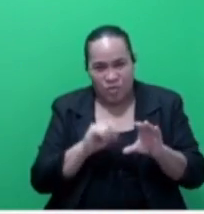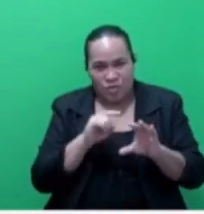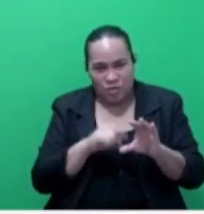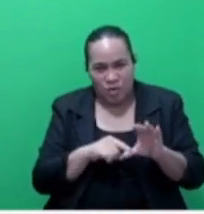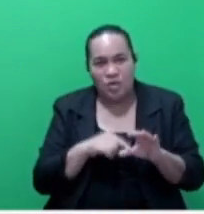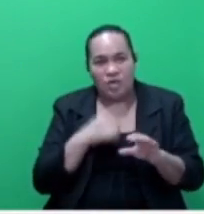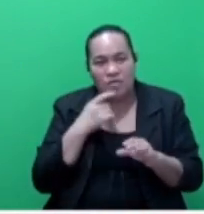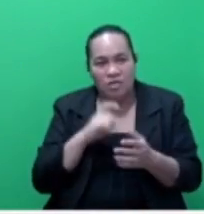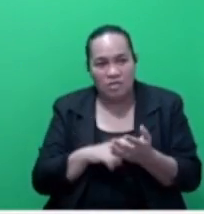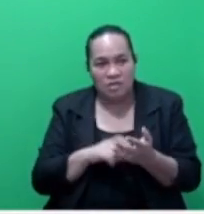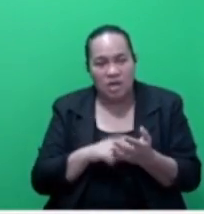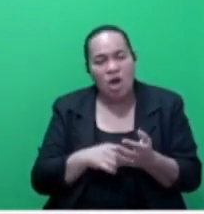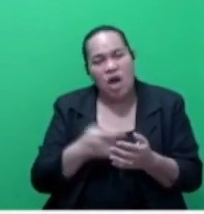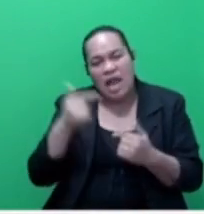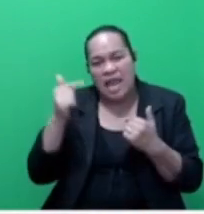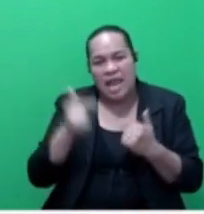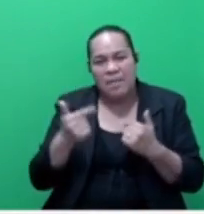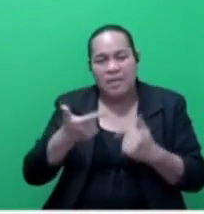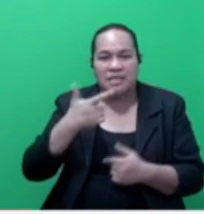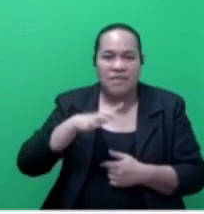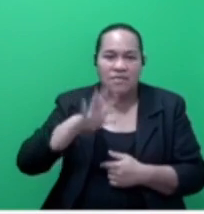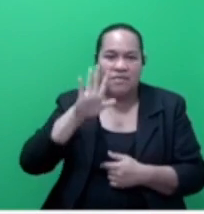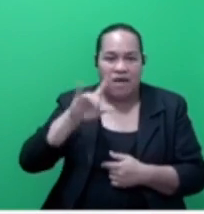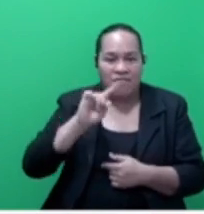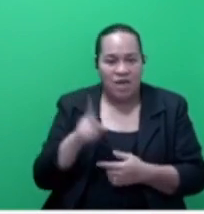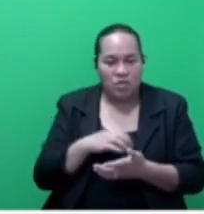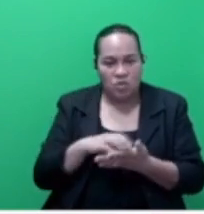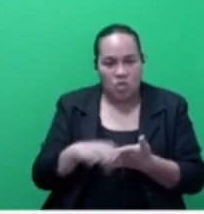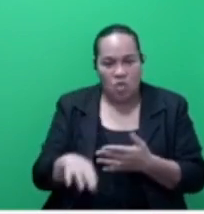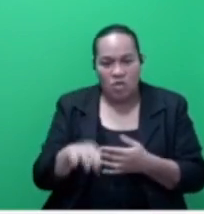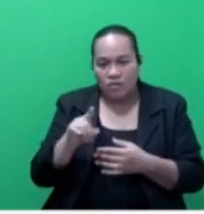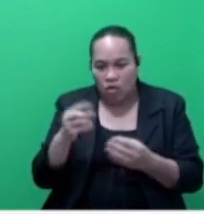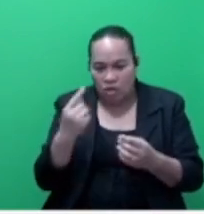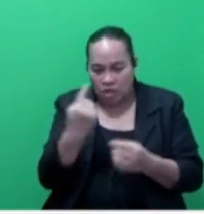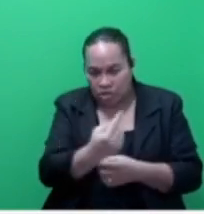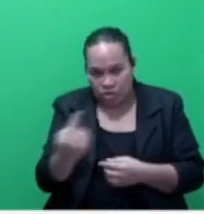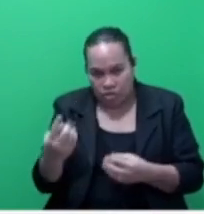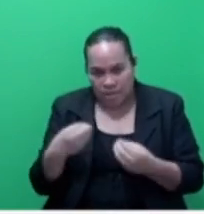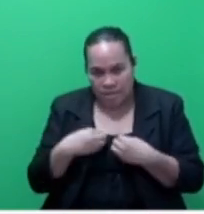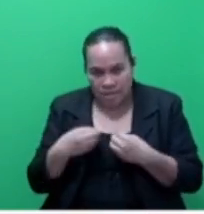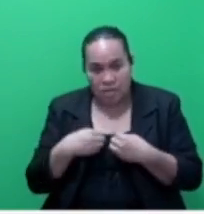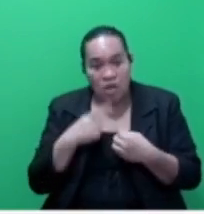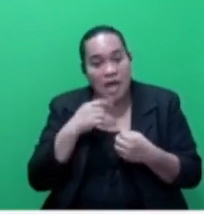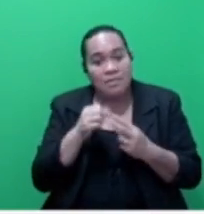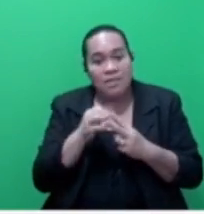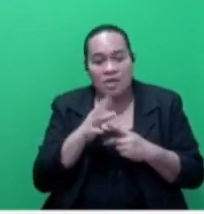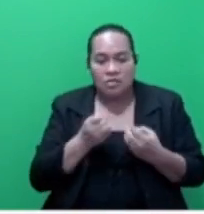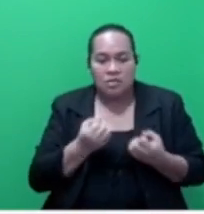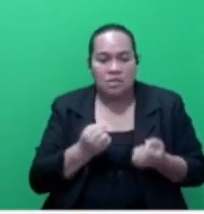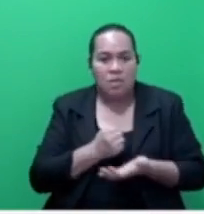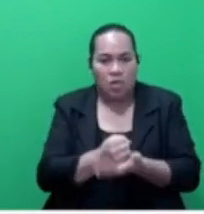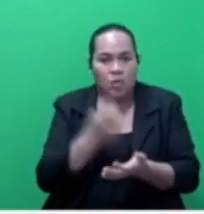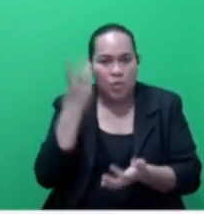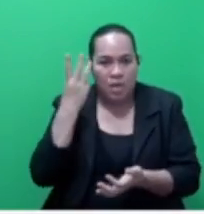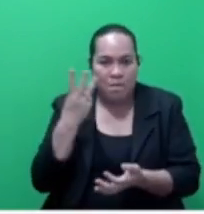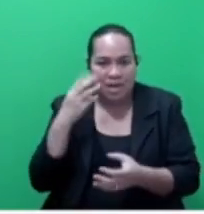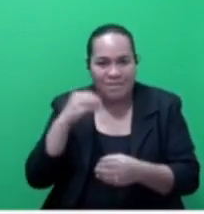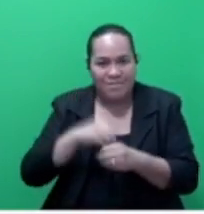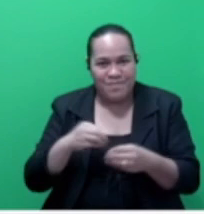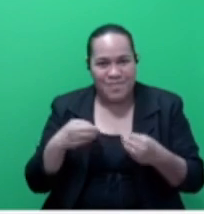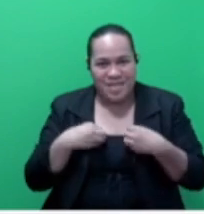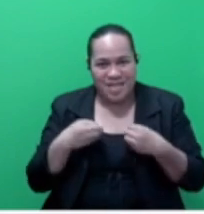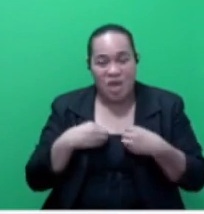defaulted loans up to a limit of $75,000 per businesses on all MSME loans to women entrepreneurs as well as to those involved